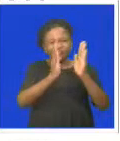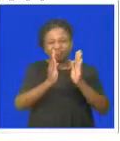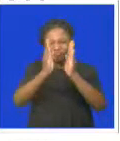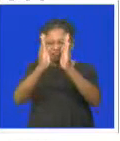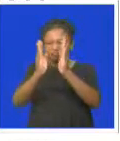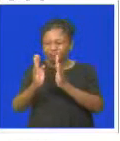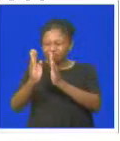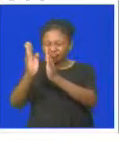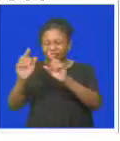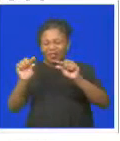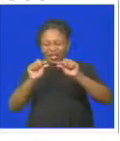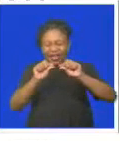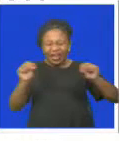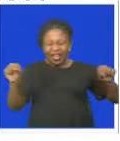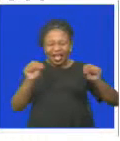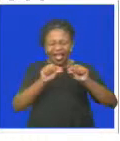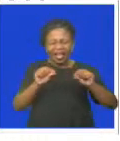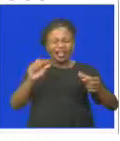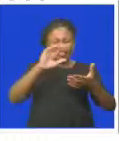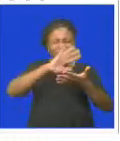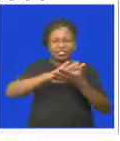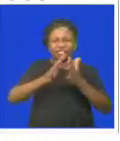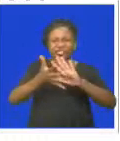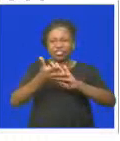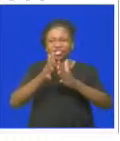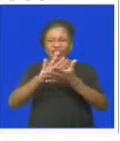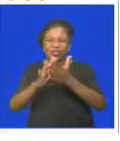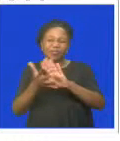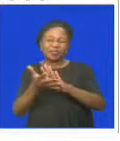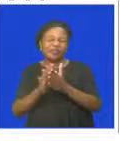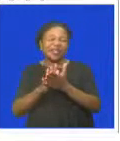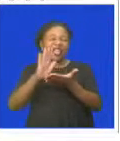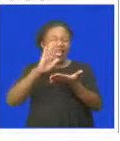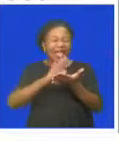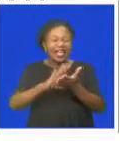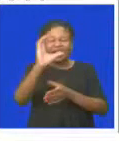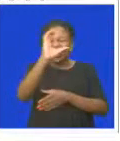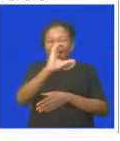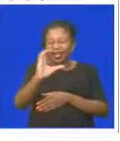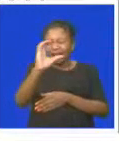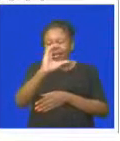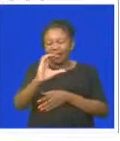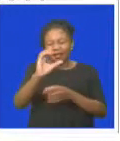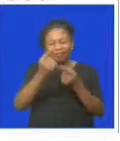repeated lines, shapes, forms, and colors.